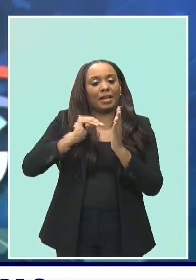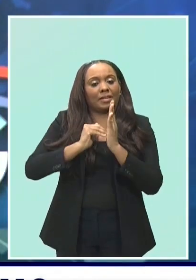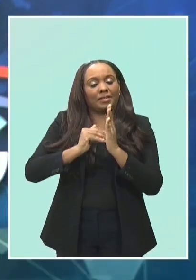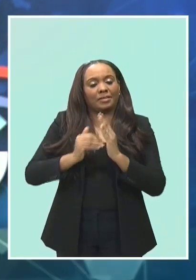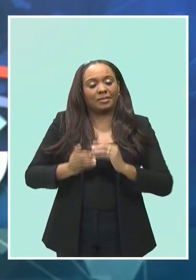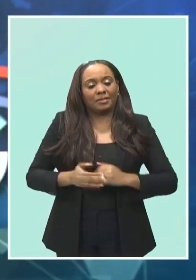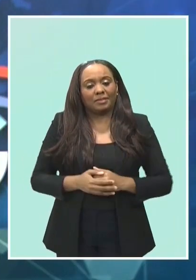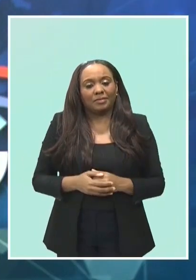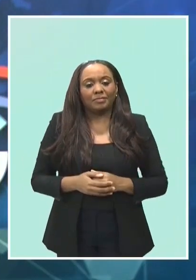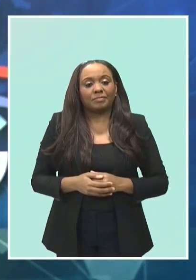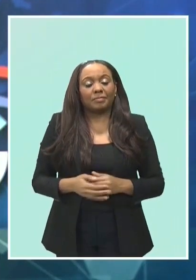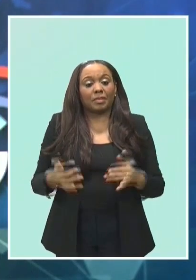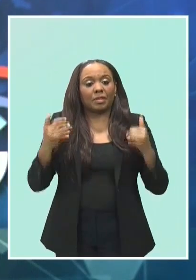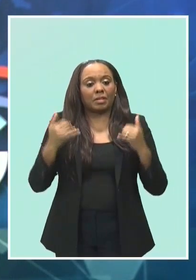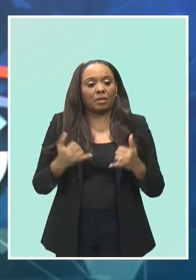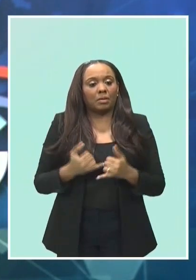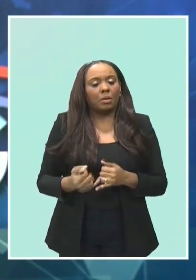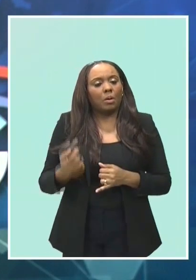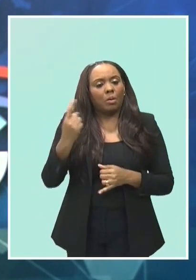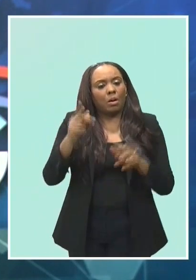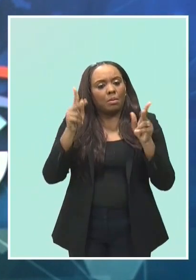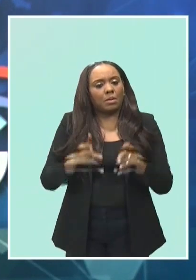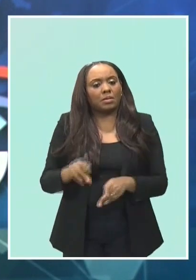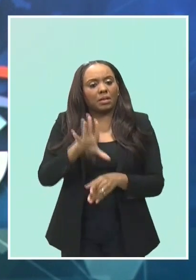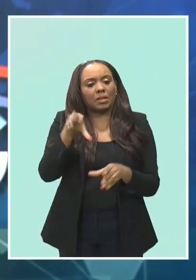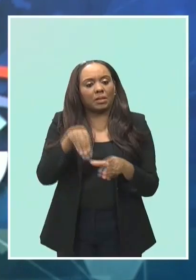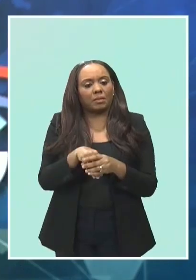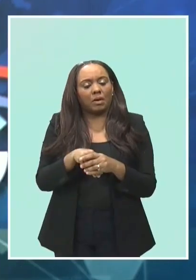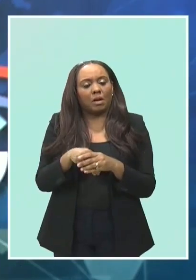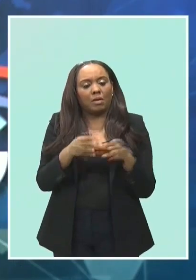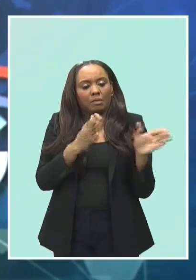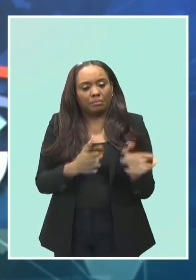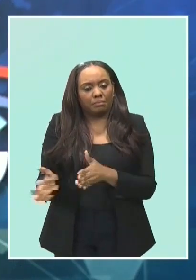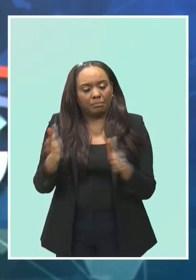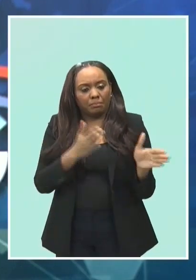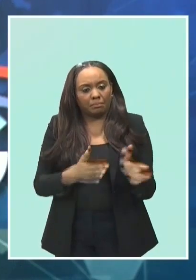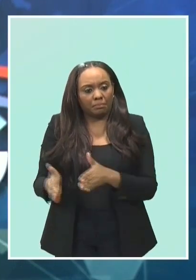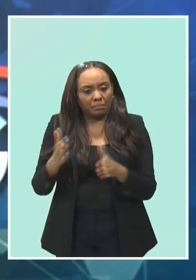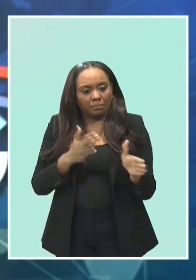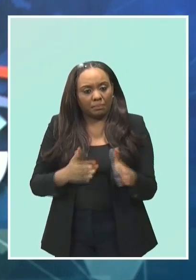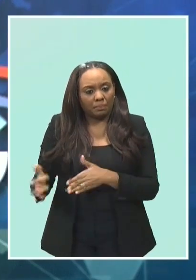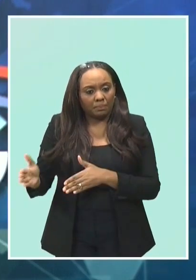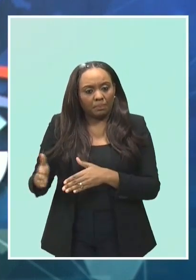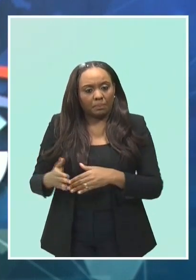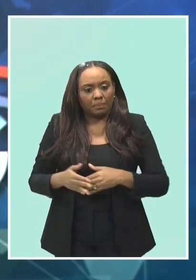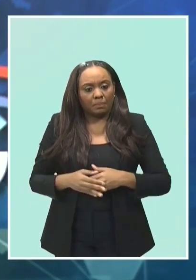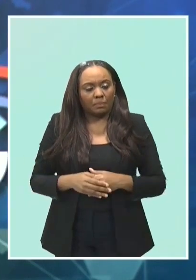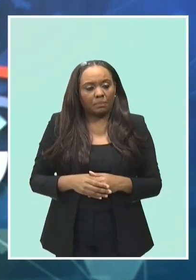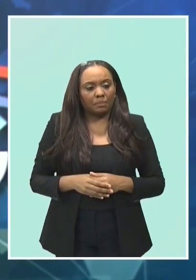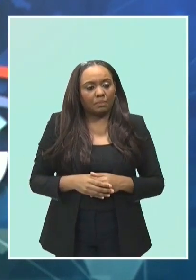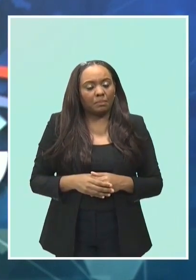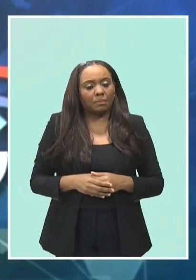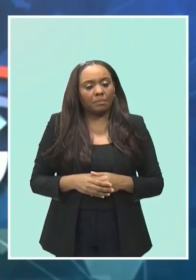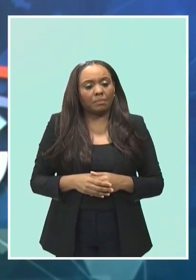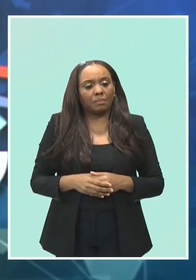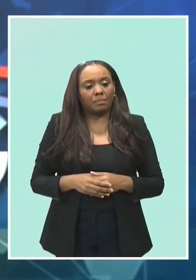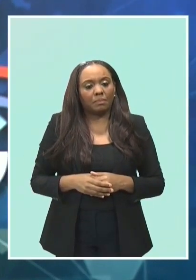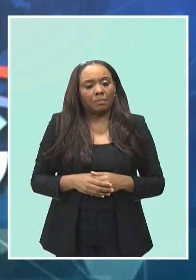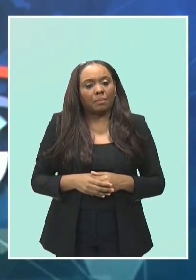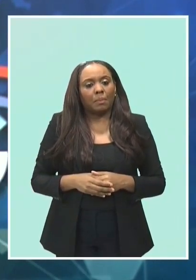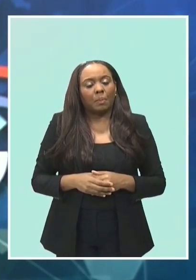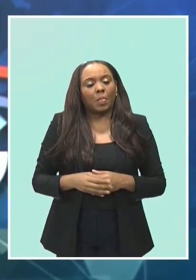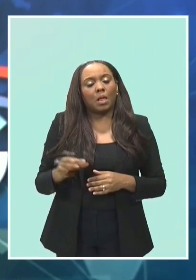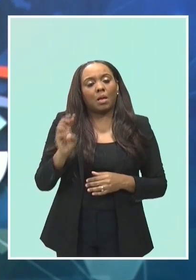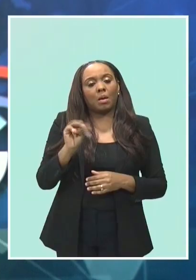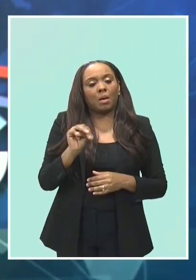News. Thanks so much, Lisa. Now, one of the chief architects involved in organizing the Mediathon and championing